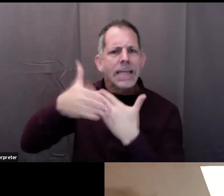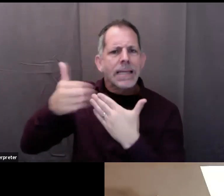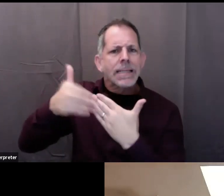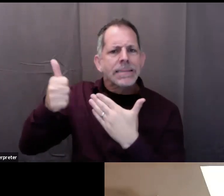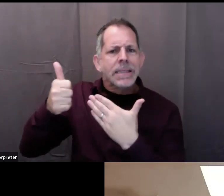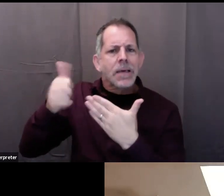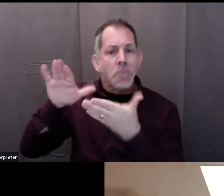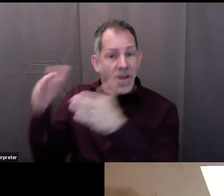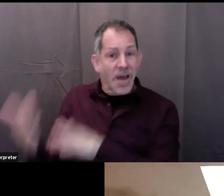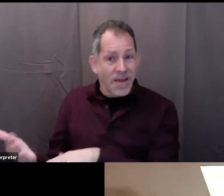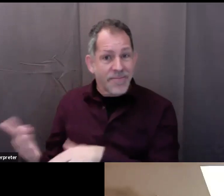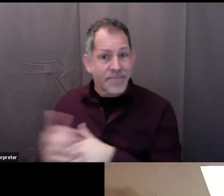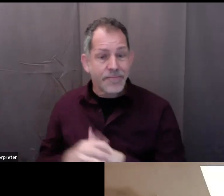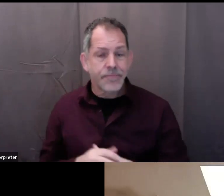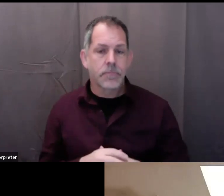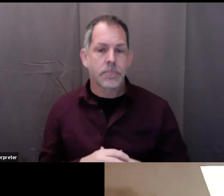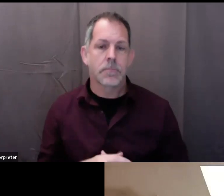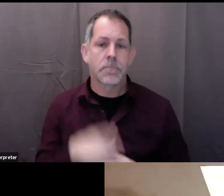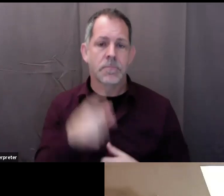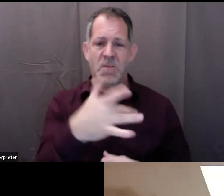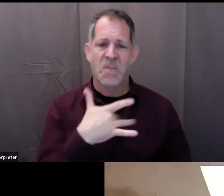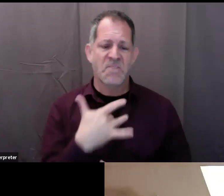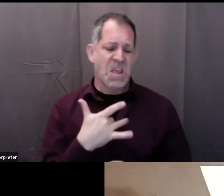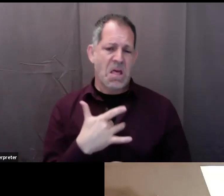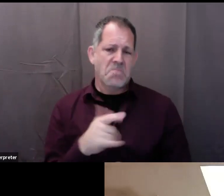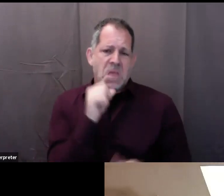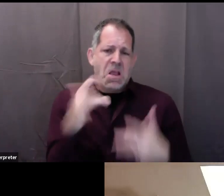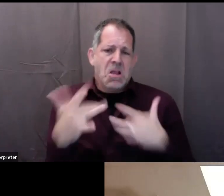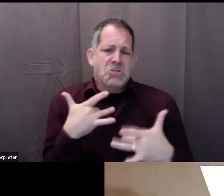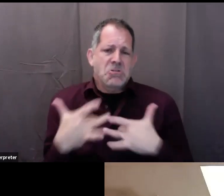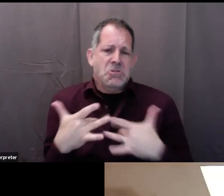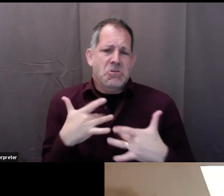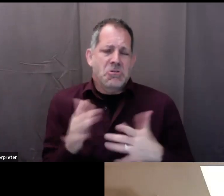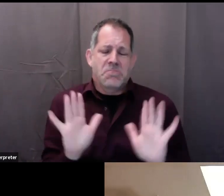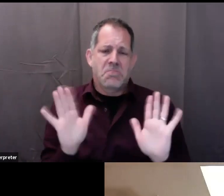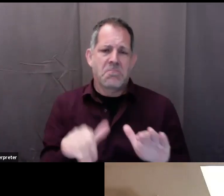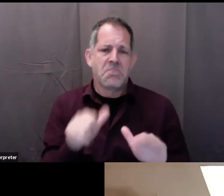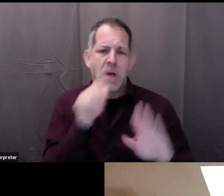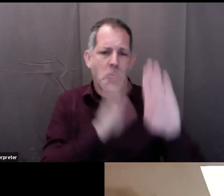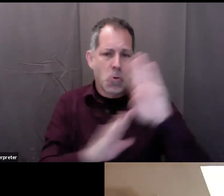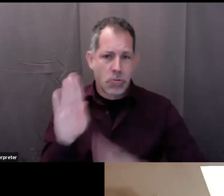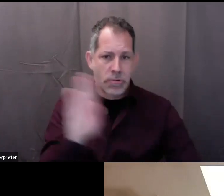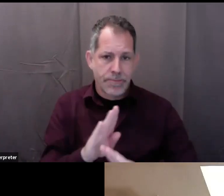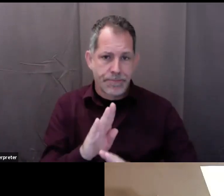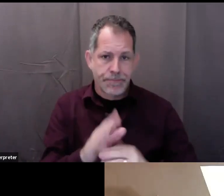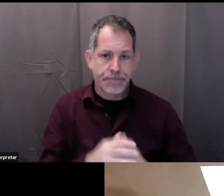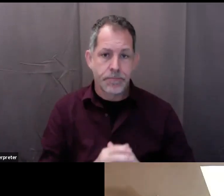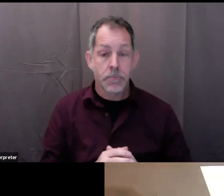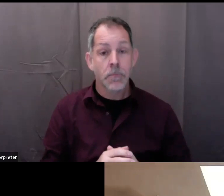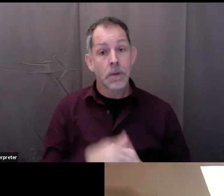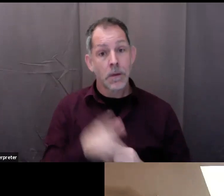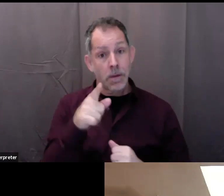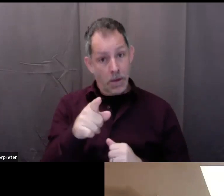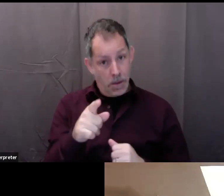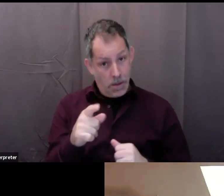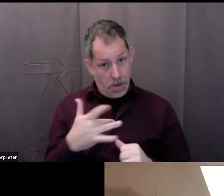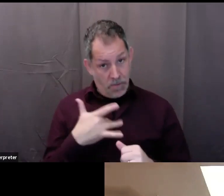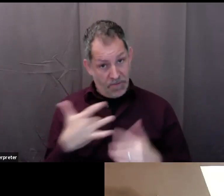personal concern for your safety and health. First of all, you should, and second, think of other people. So,